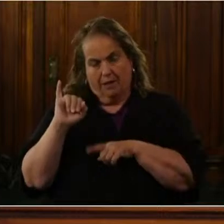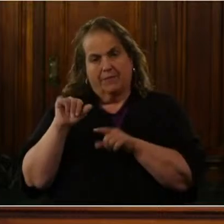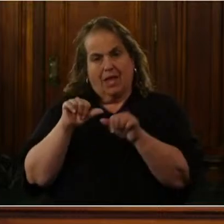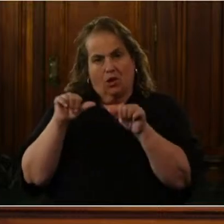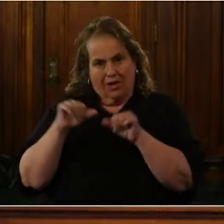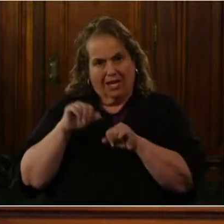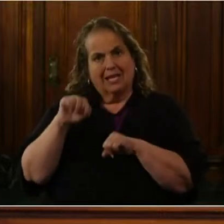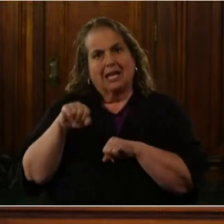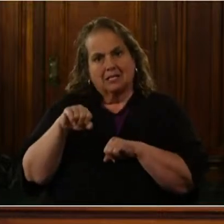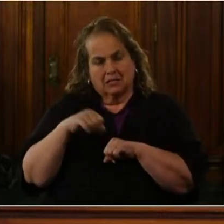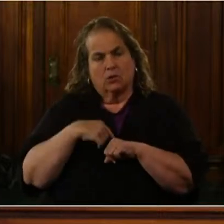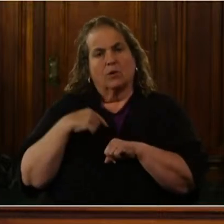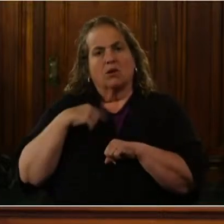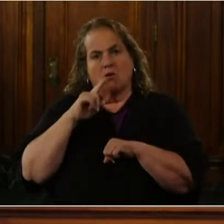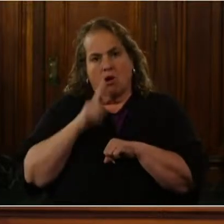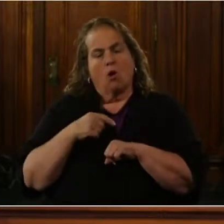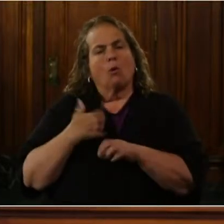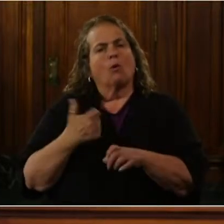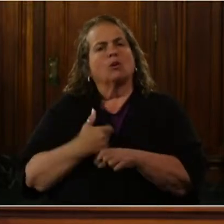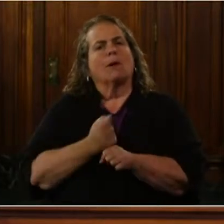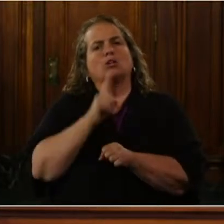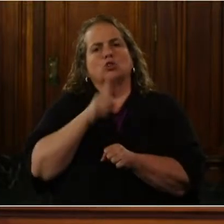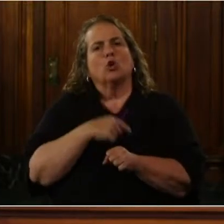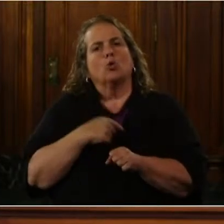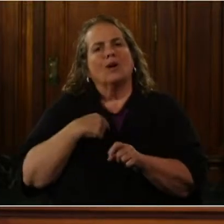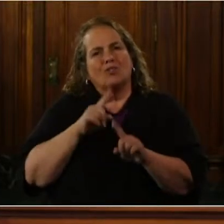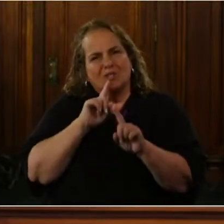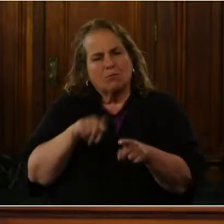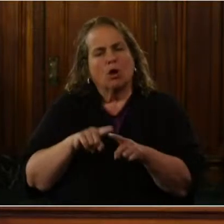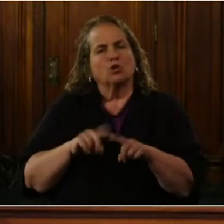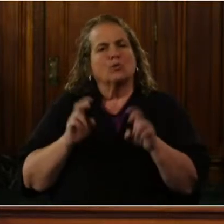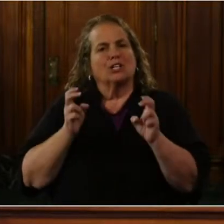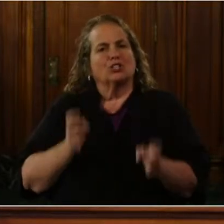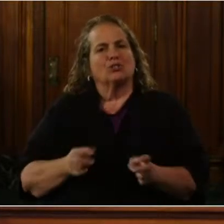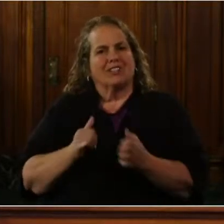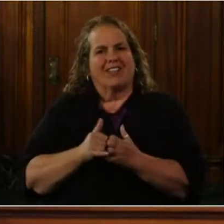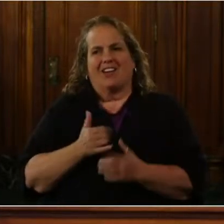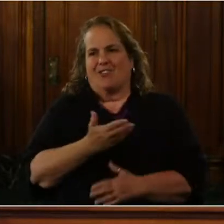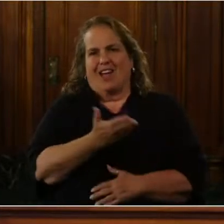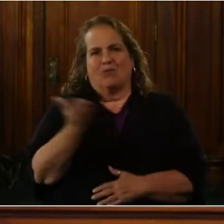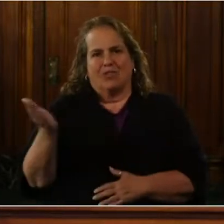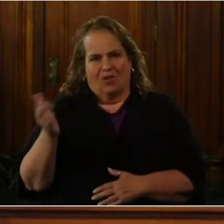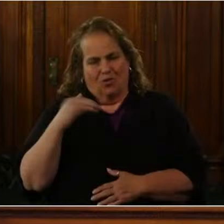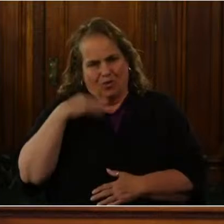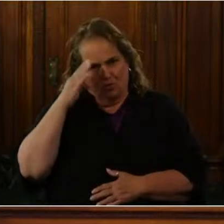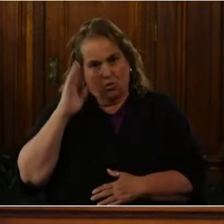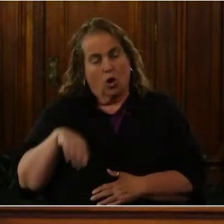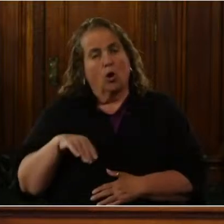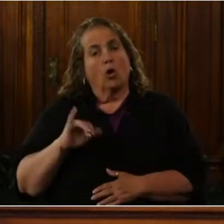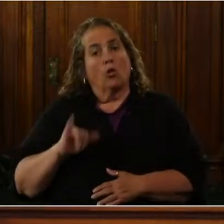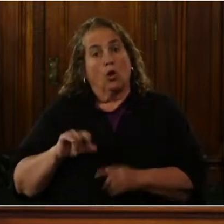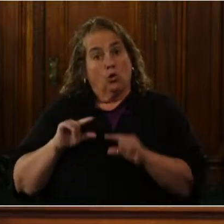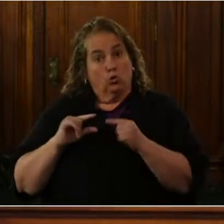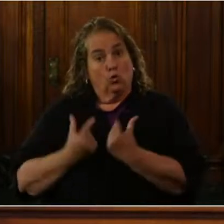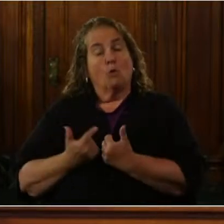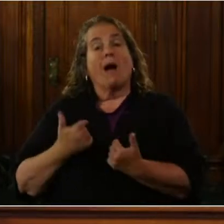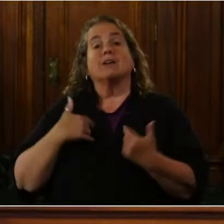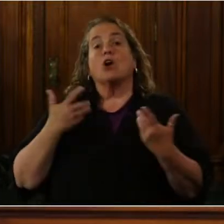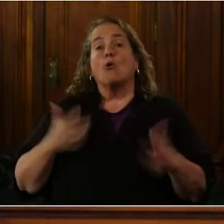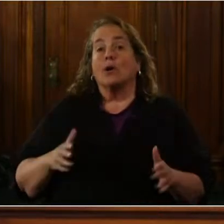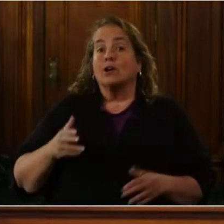sure that we respond to issues that are out there. Now, I will say that the group has processed a